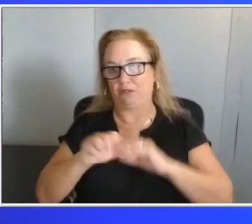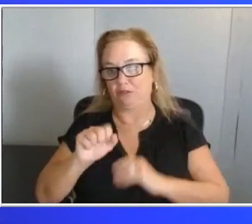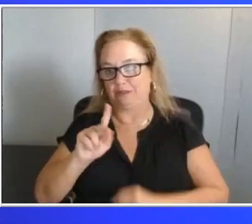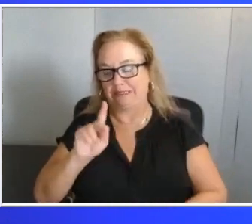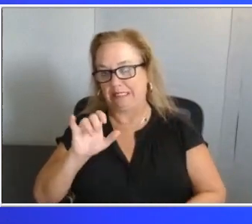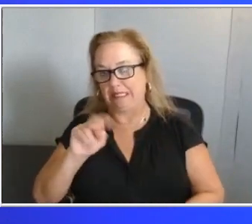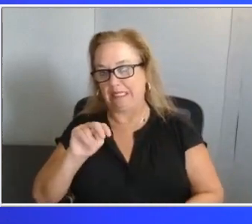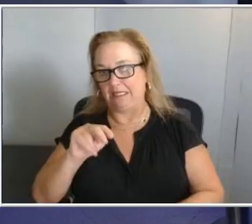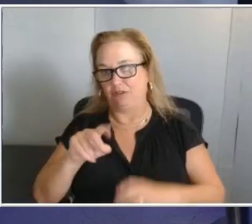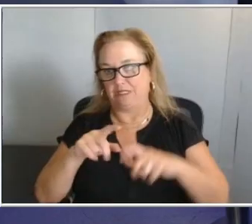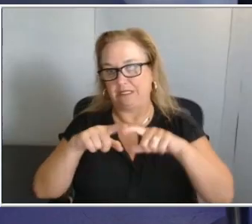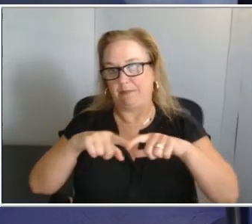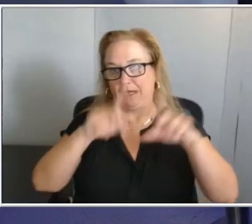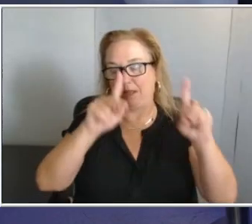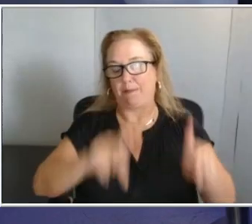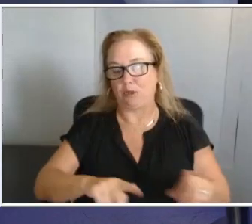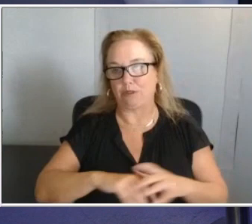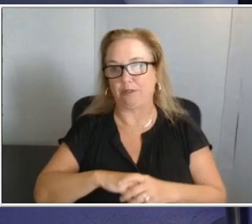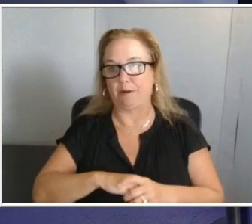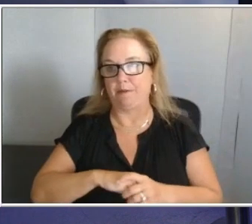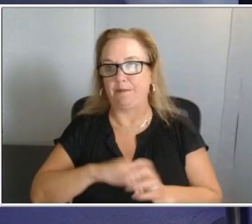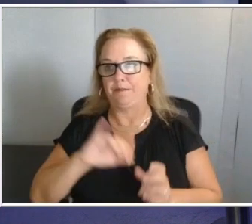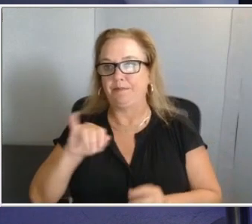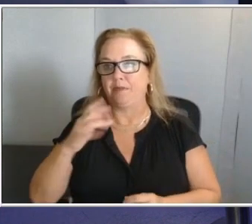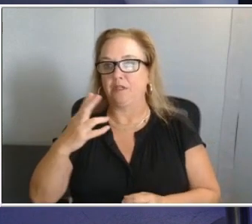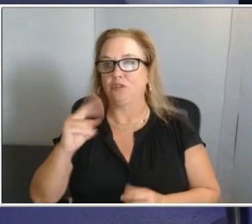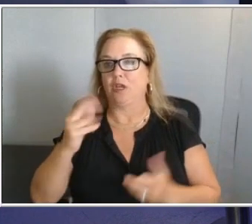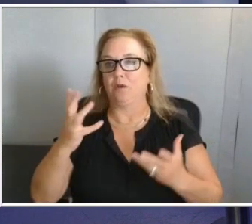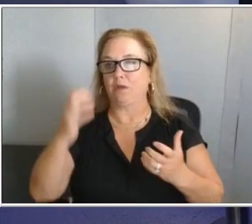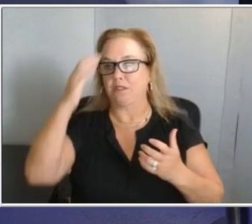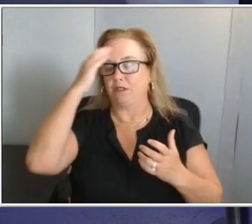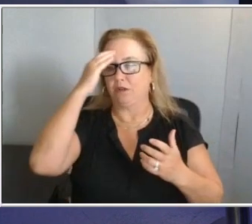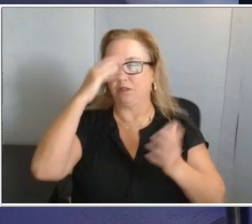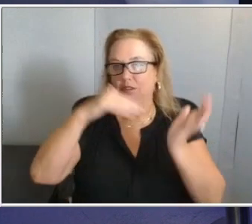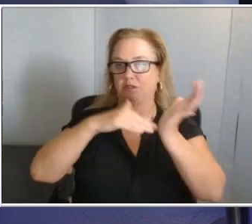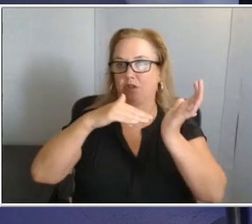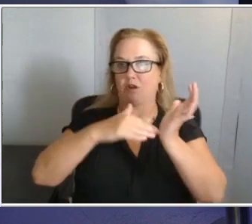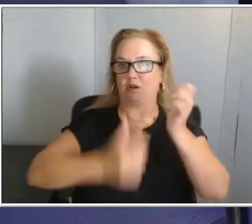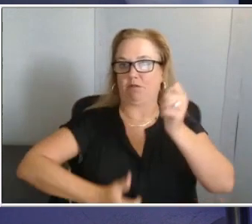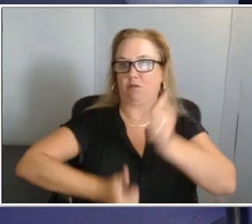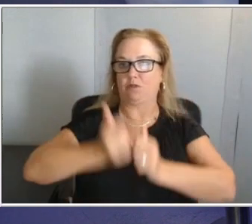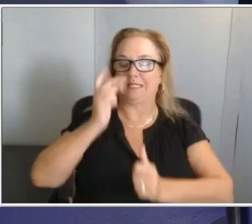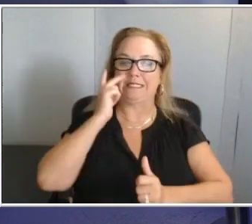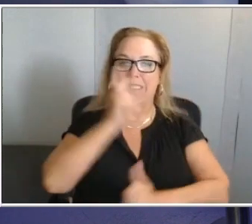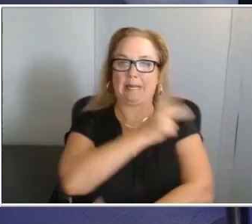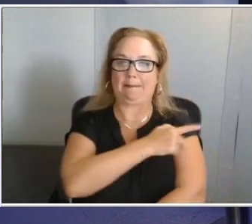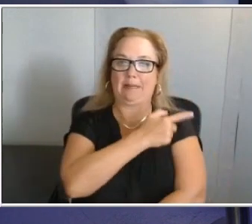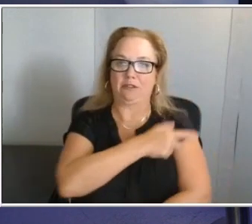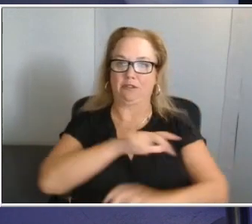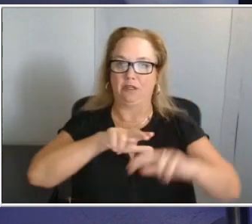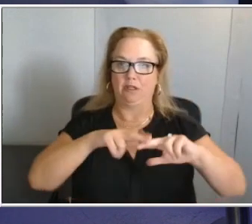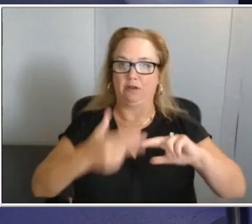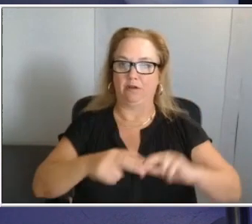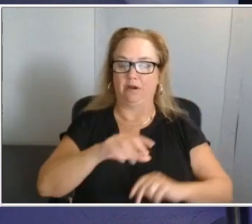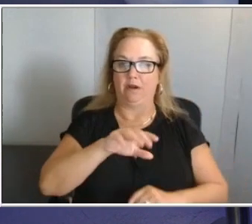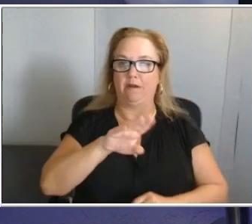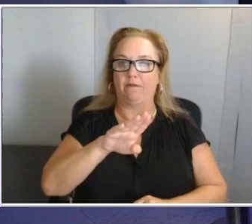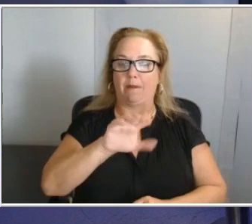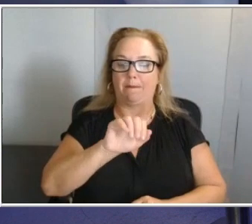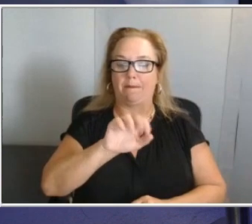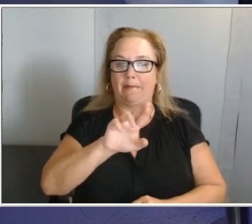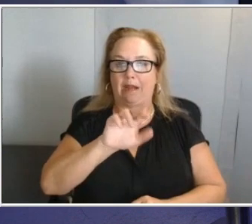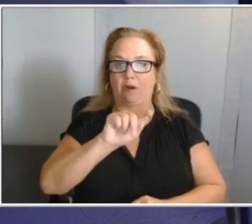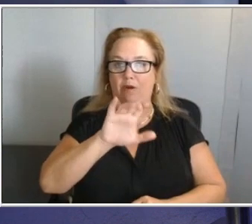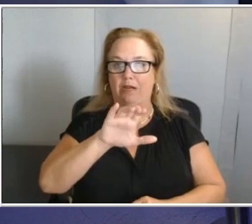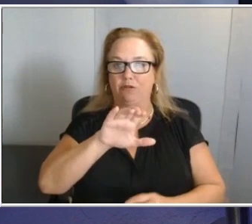on the person. That's true. John wants to know, do the doctors mostly see patients who lose weight from bariatric surgery? And